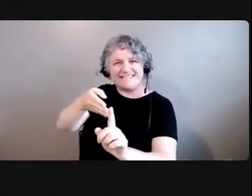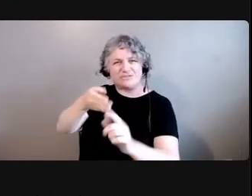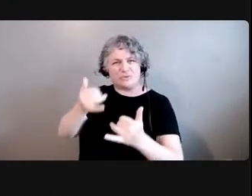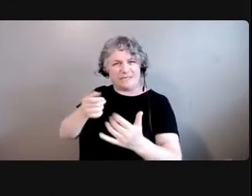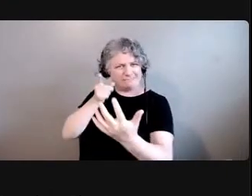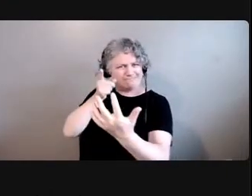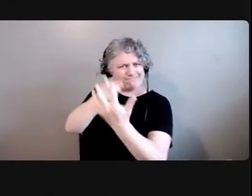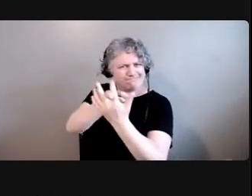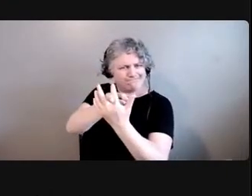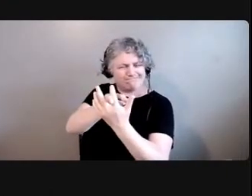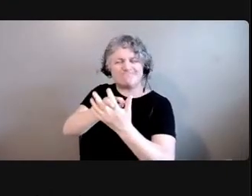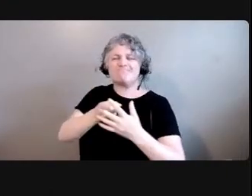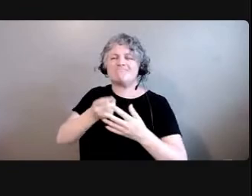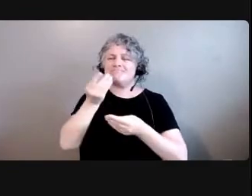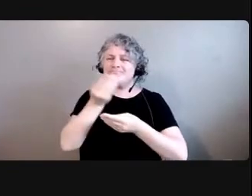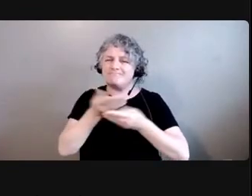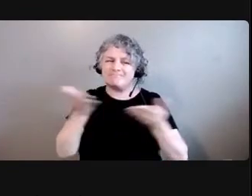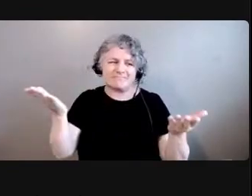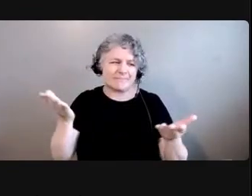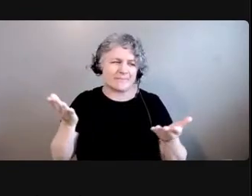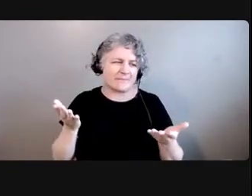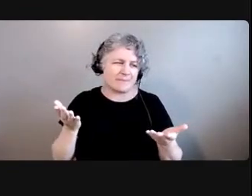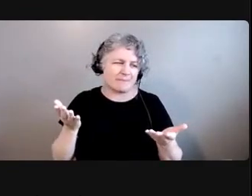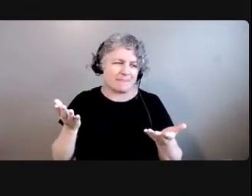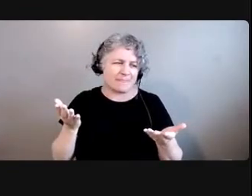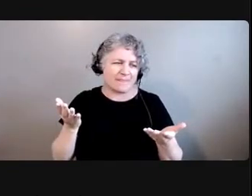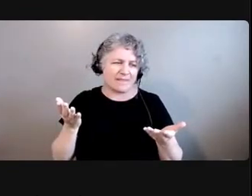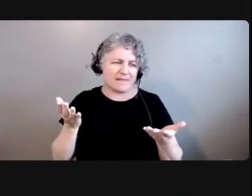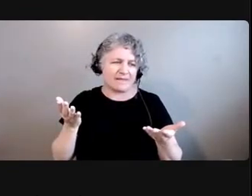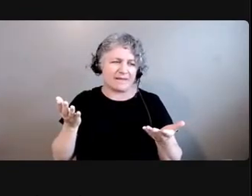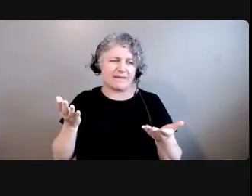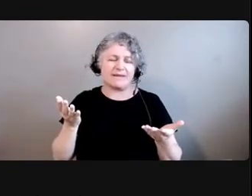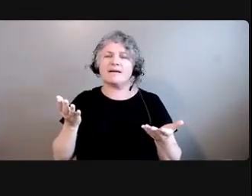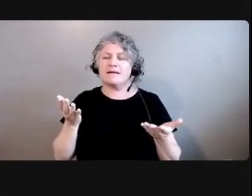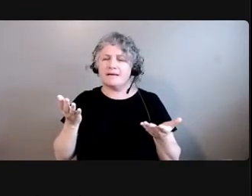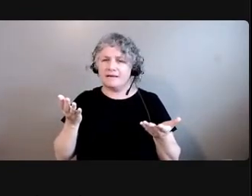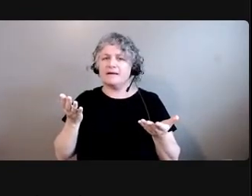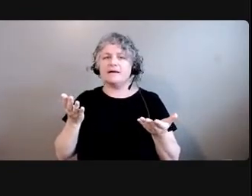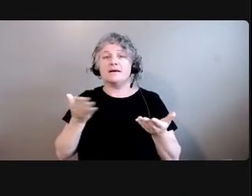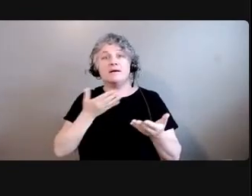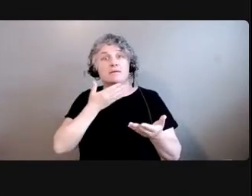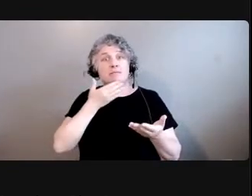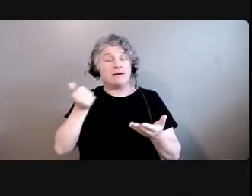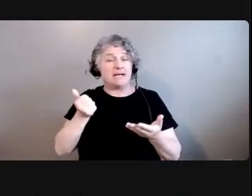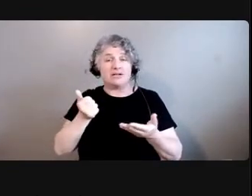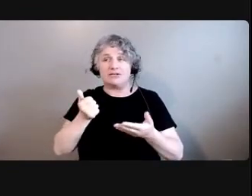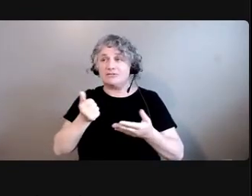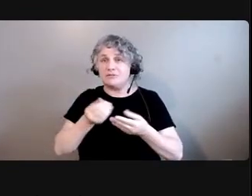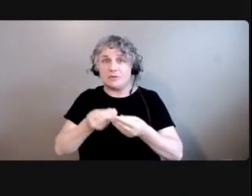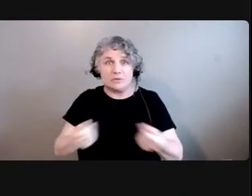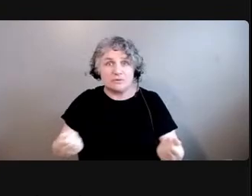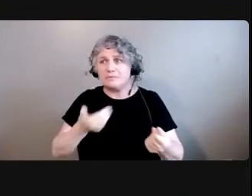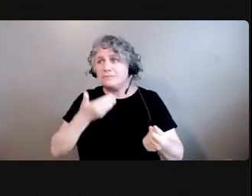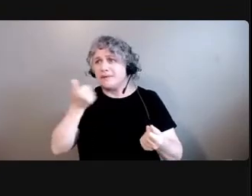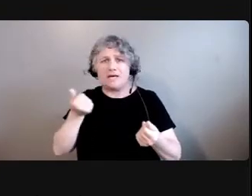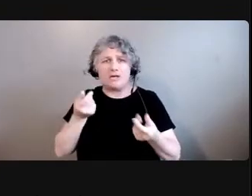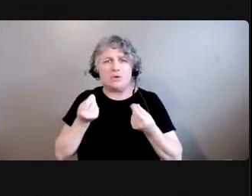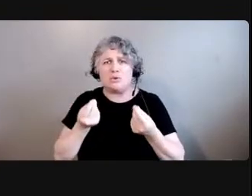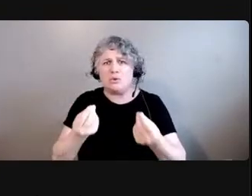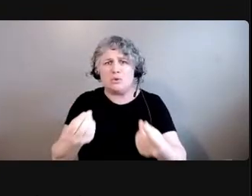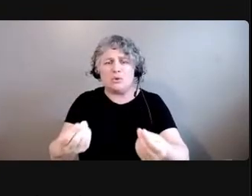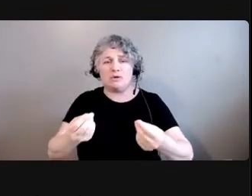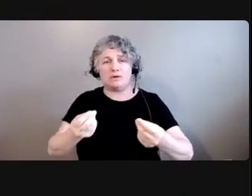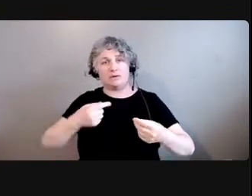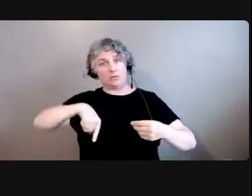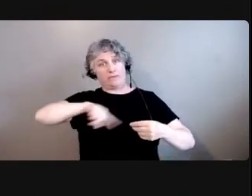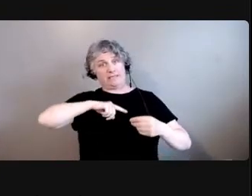make with you today. The better ways of doing things, the better solutions require us as service providers, as educators, as